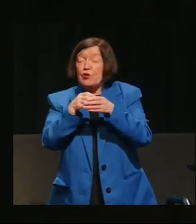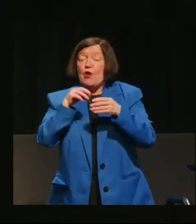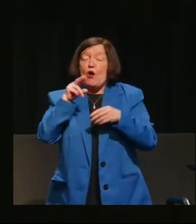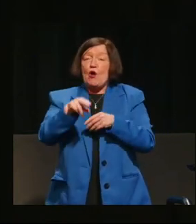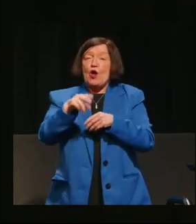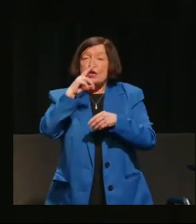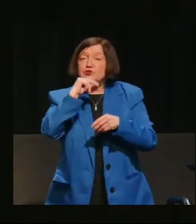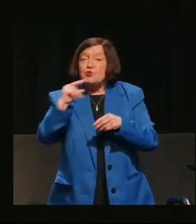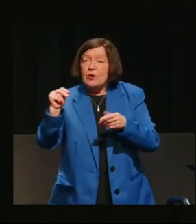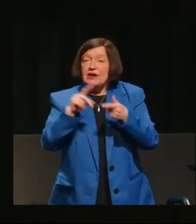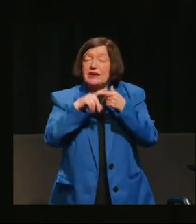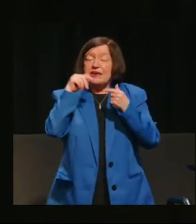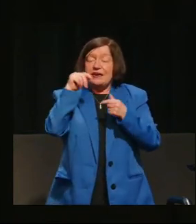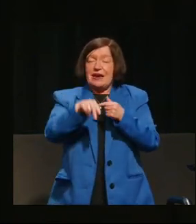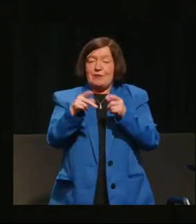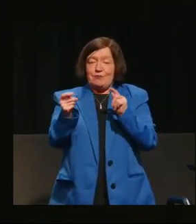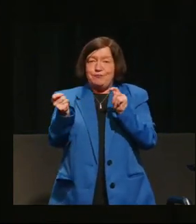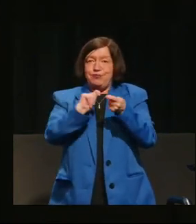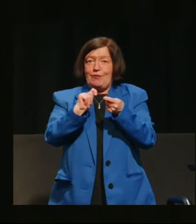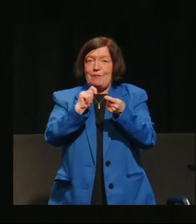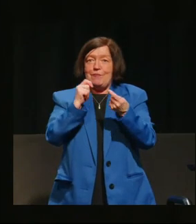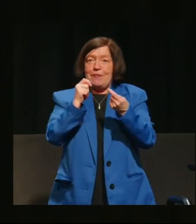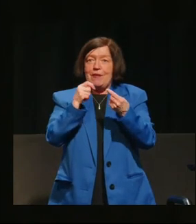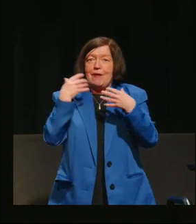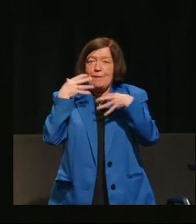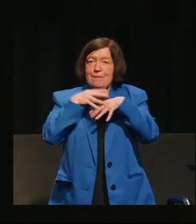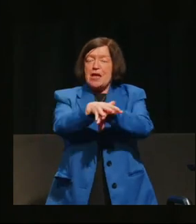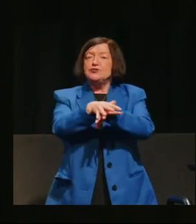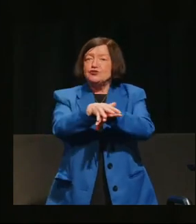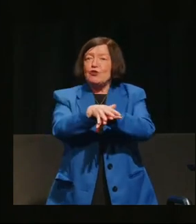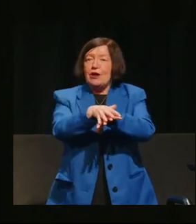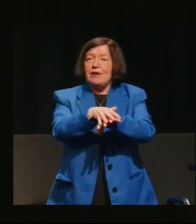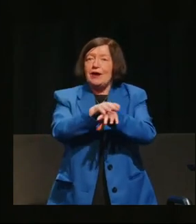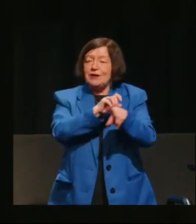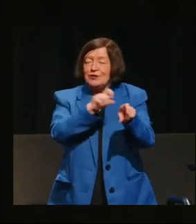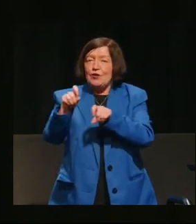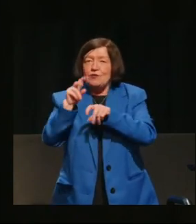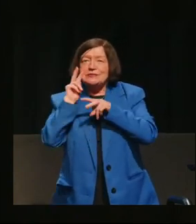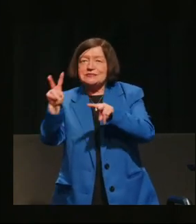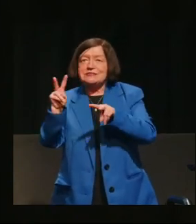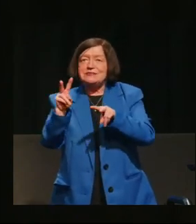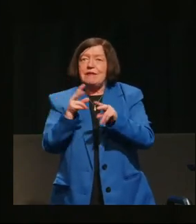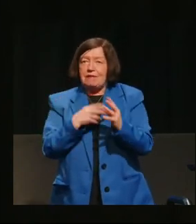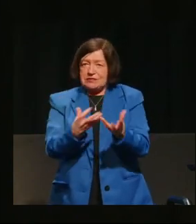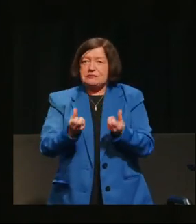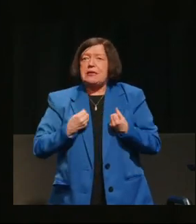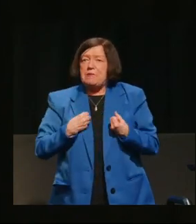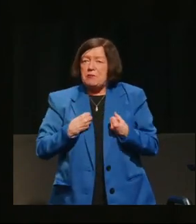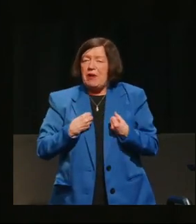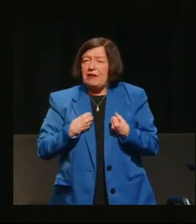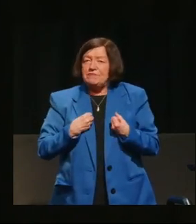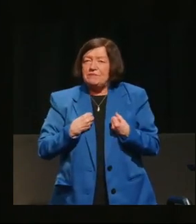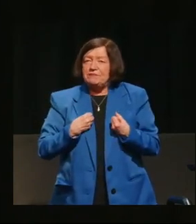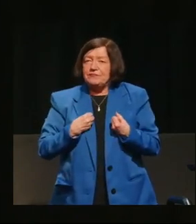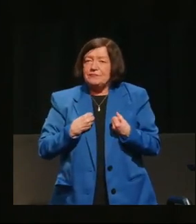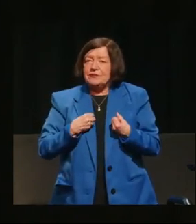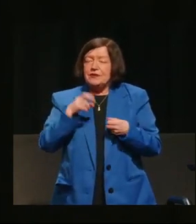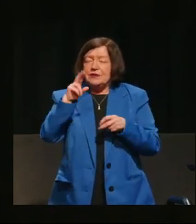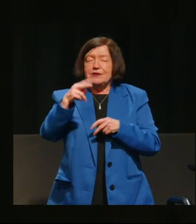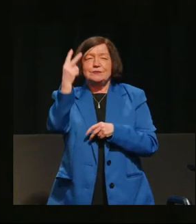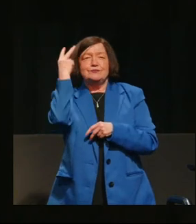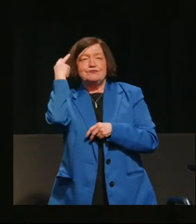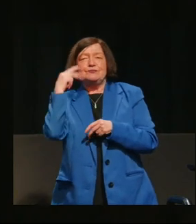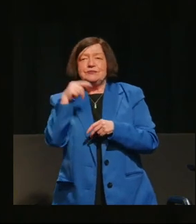tweet in a thread can become mainstream and consequently viewed as somehow acceptable. Recalling